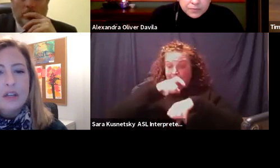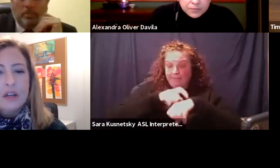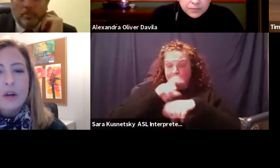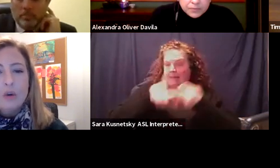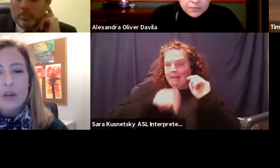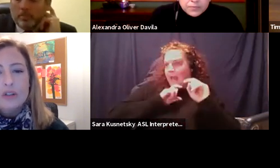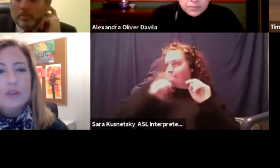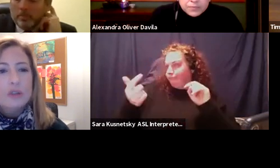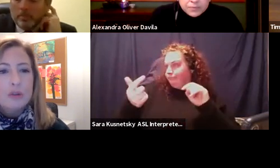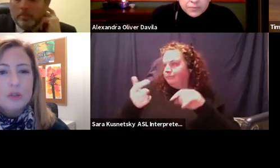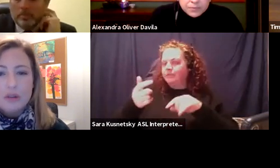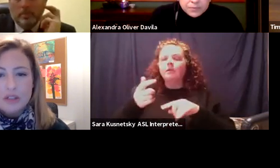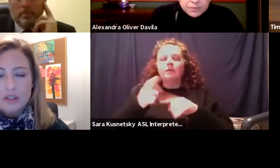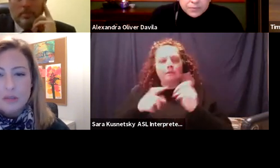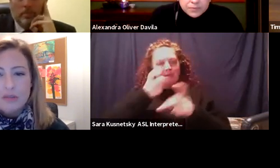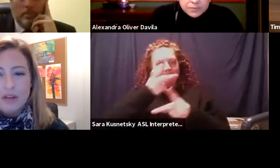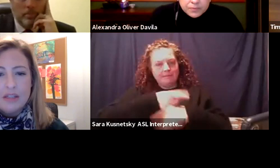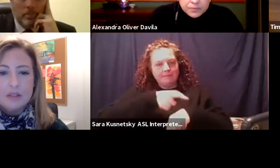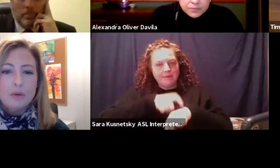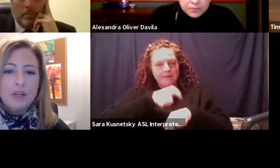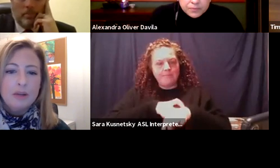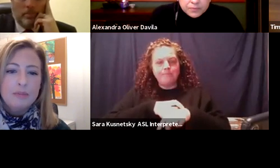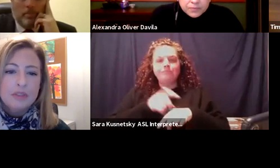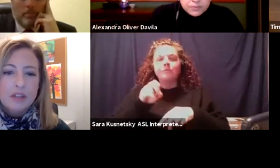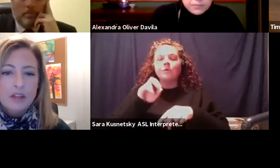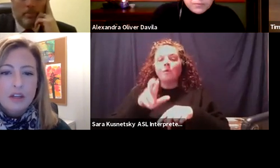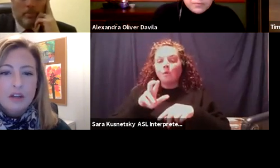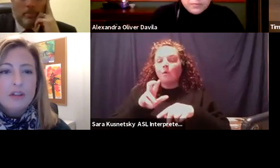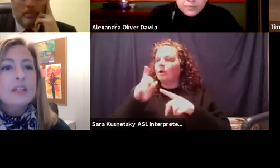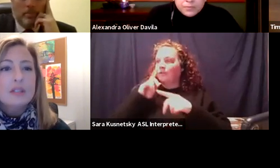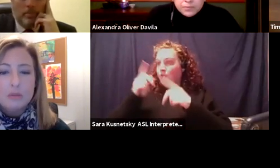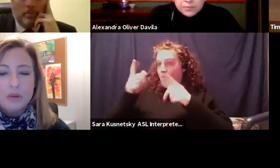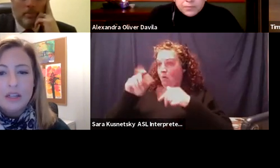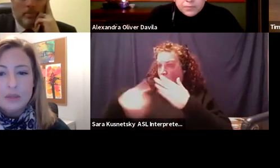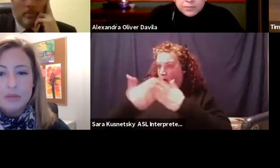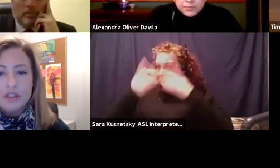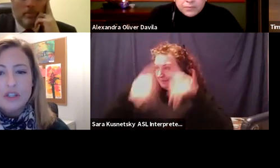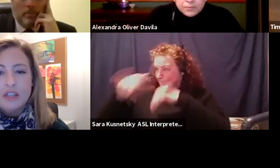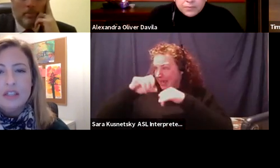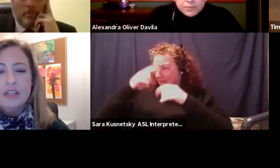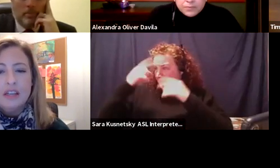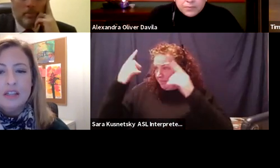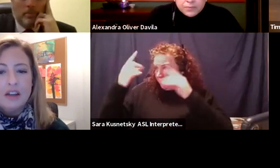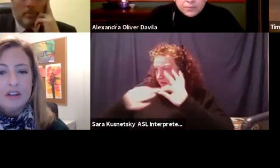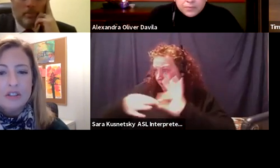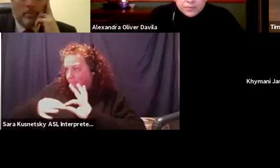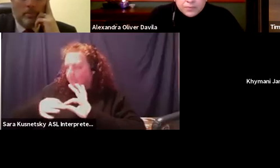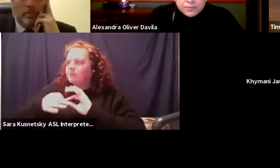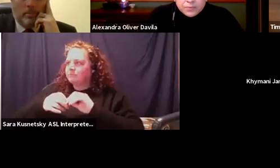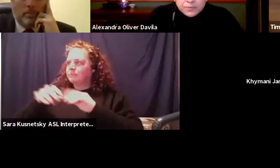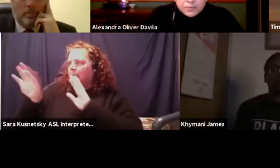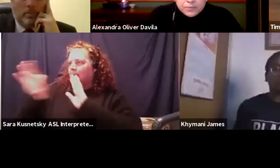remarks or choose a spokesperson to provide testimony. Written testimony is appreciated and